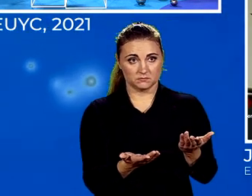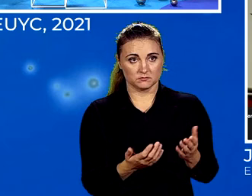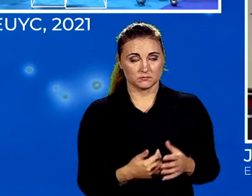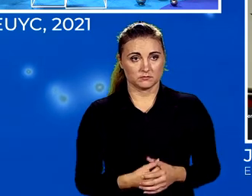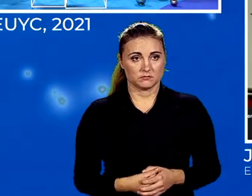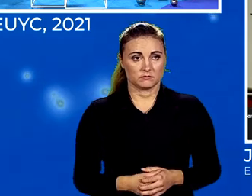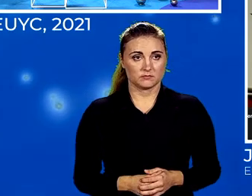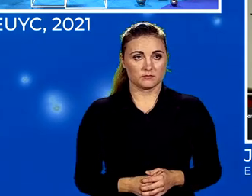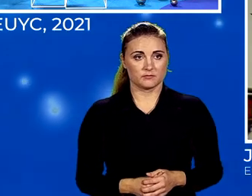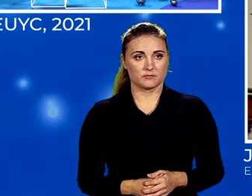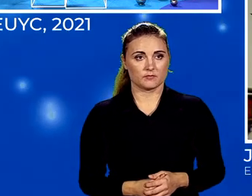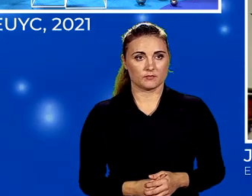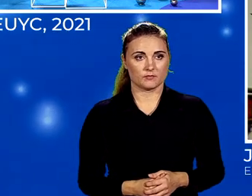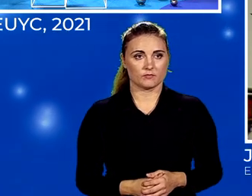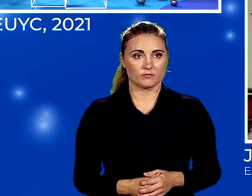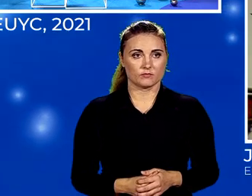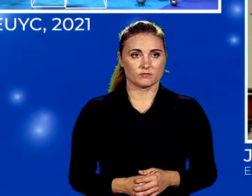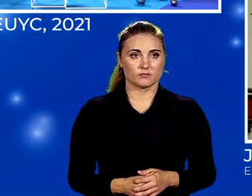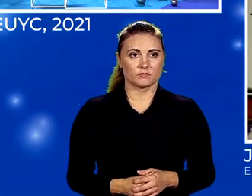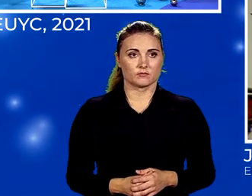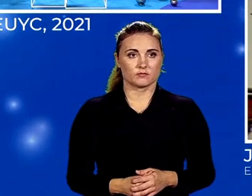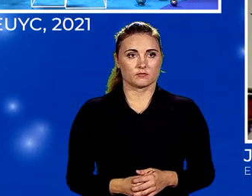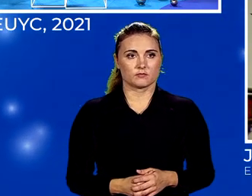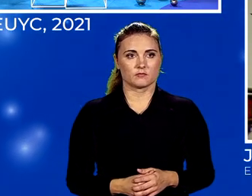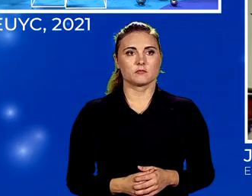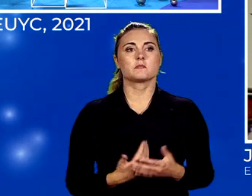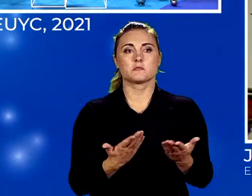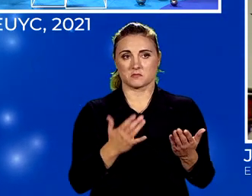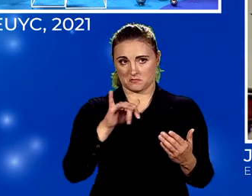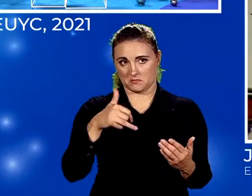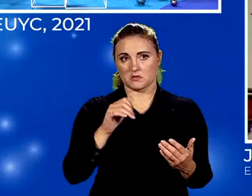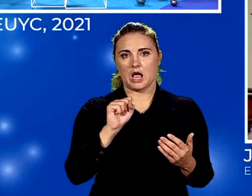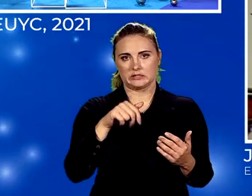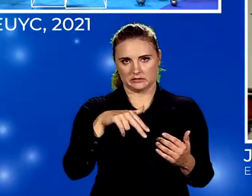I think Jasna or Christiana will be the best people to answer it.